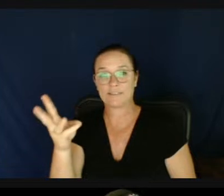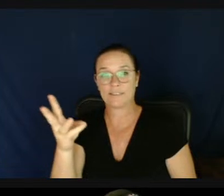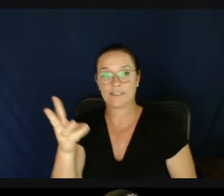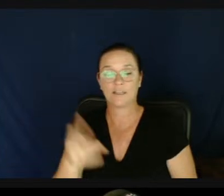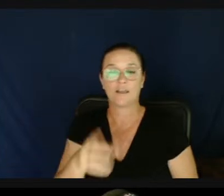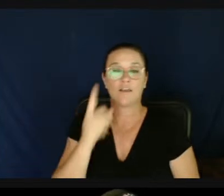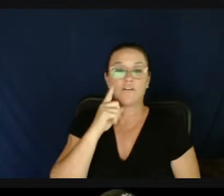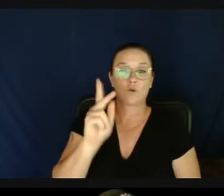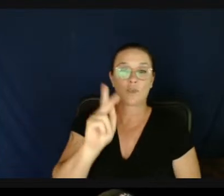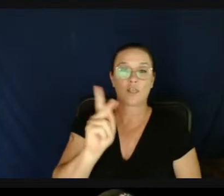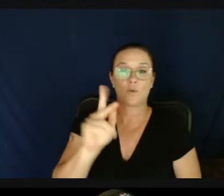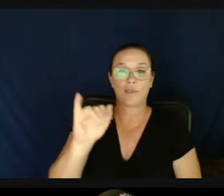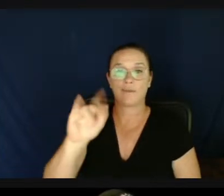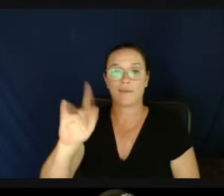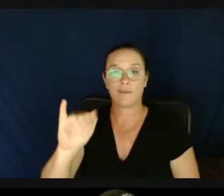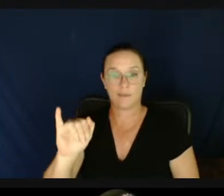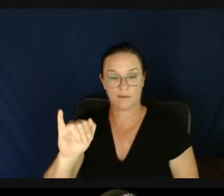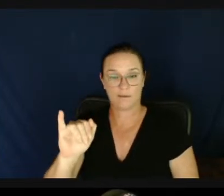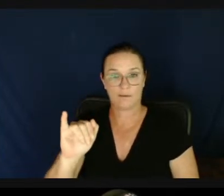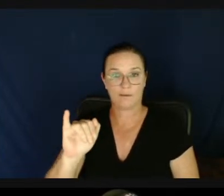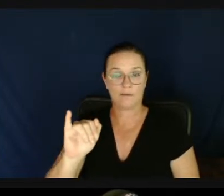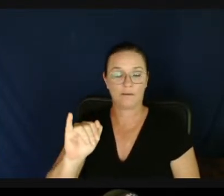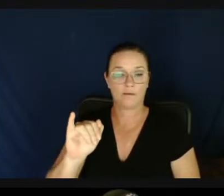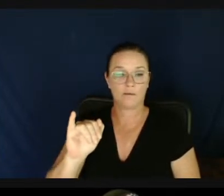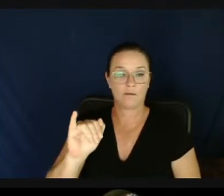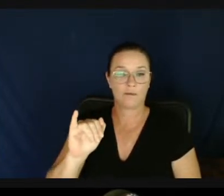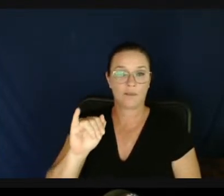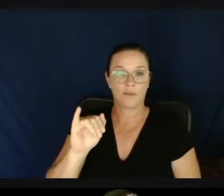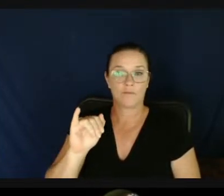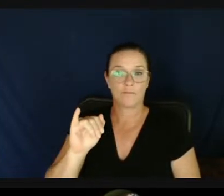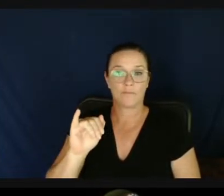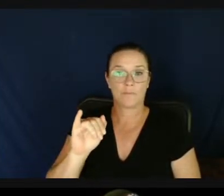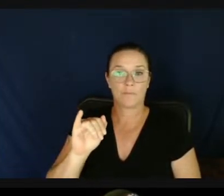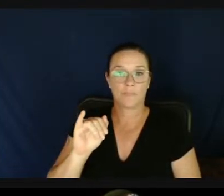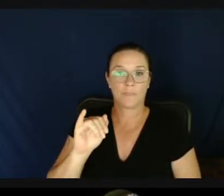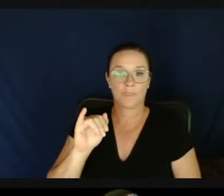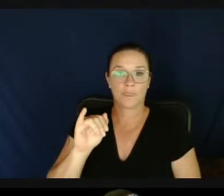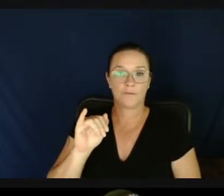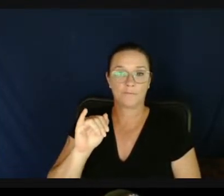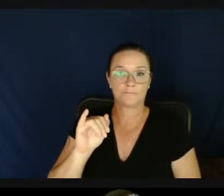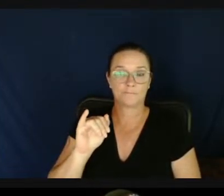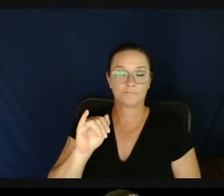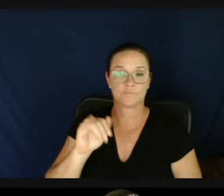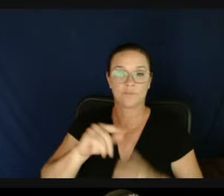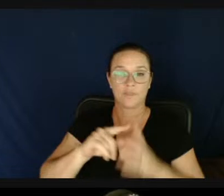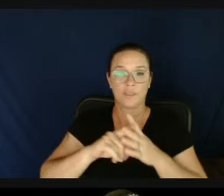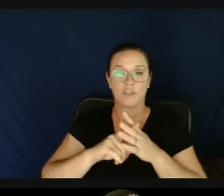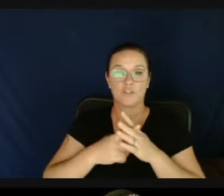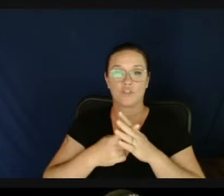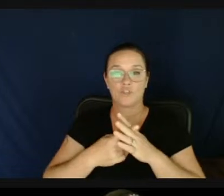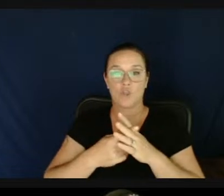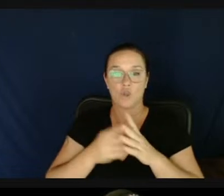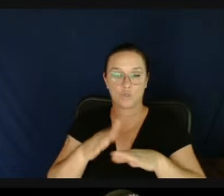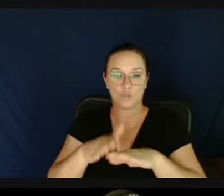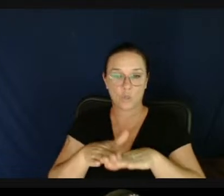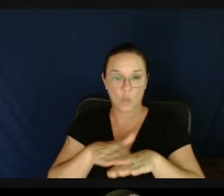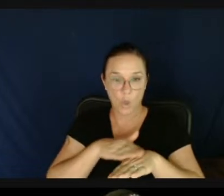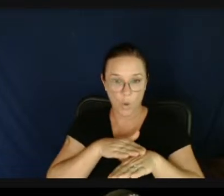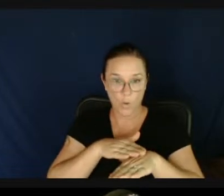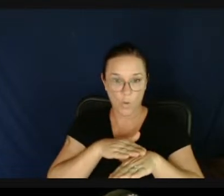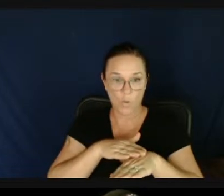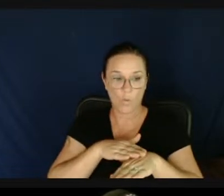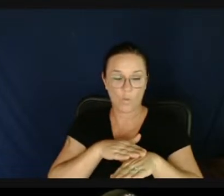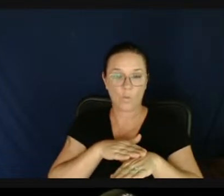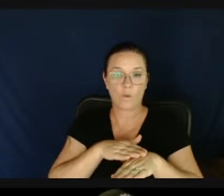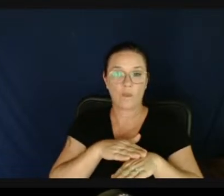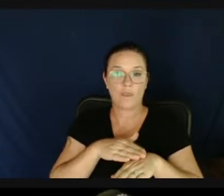Iki, they began. Well, actually, they began slow. So here's the beginning of, if you